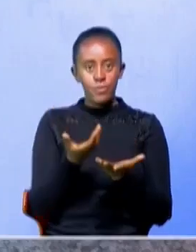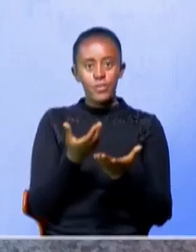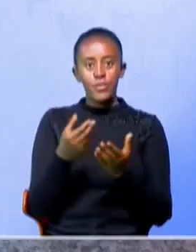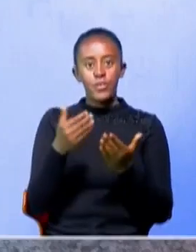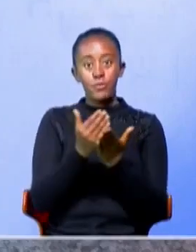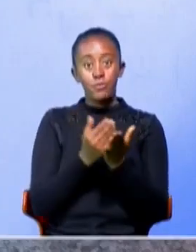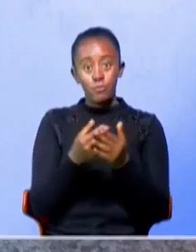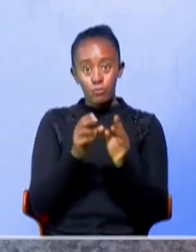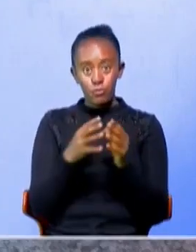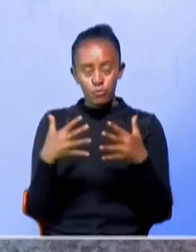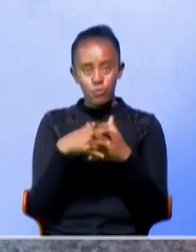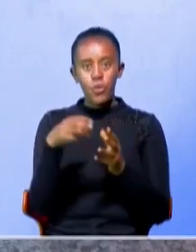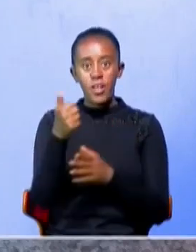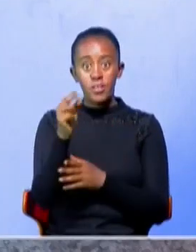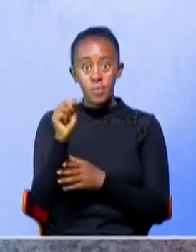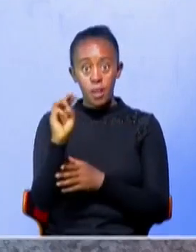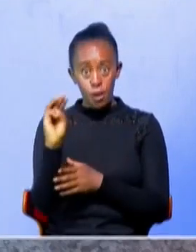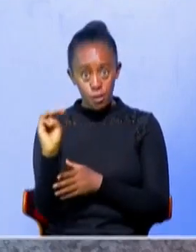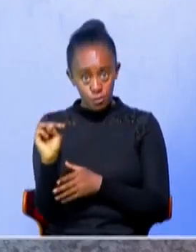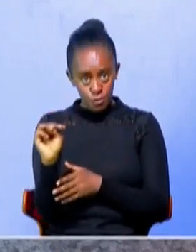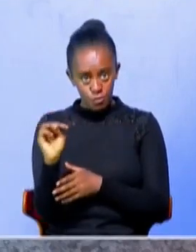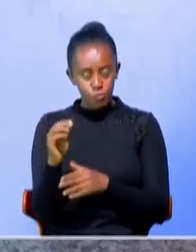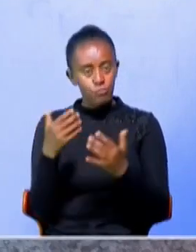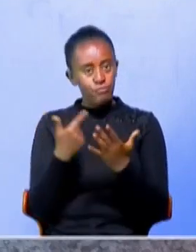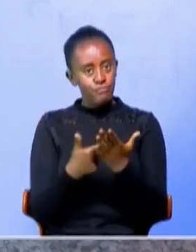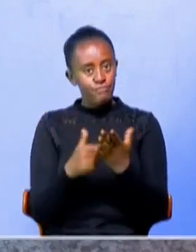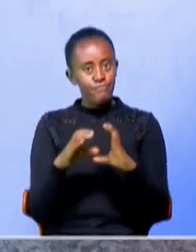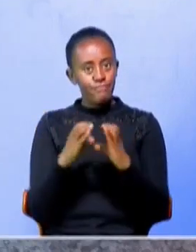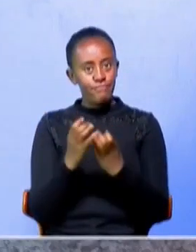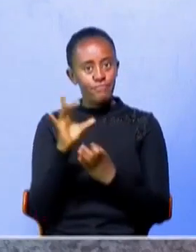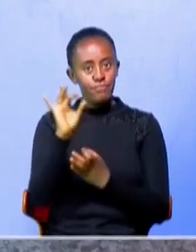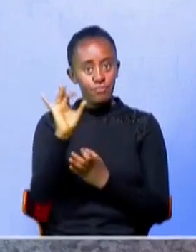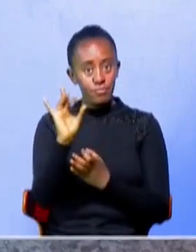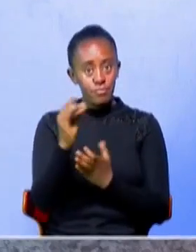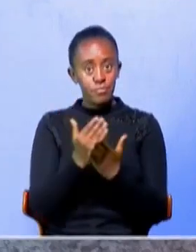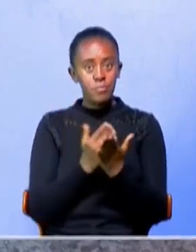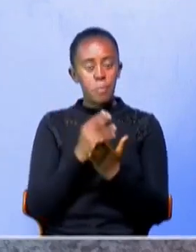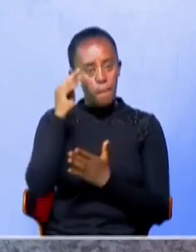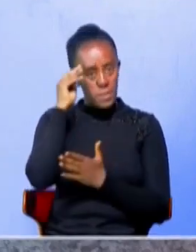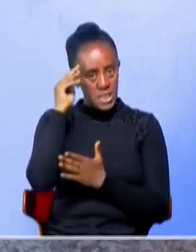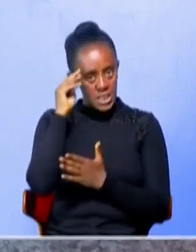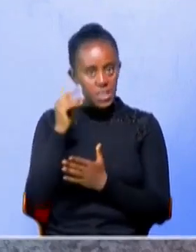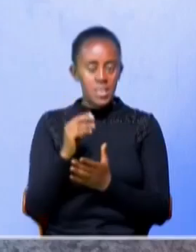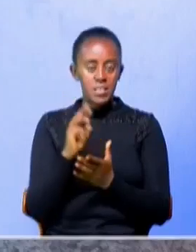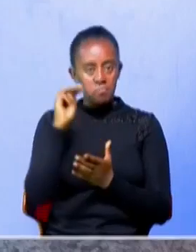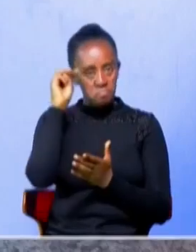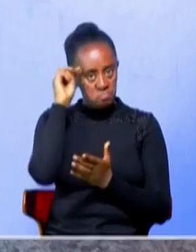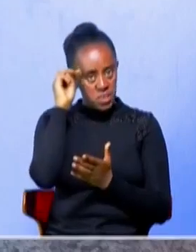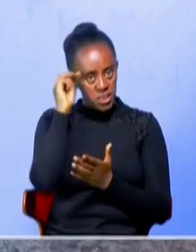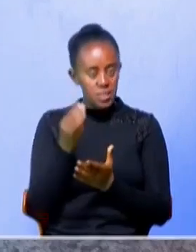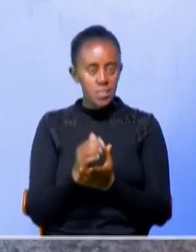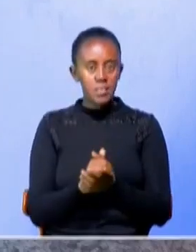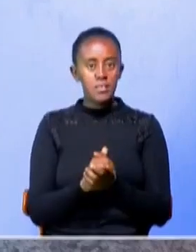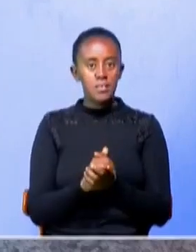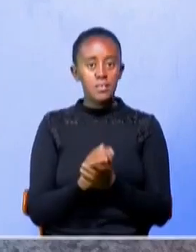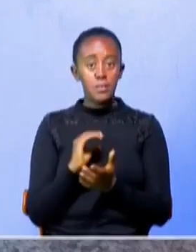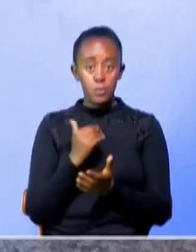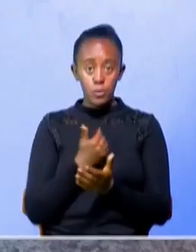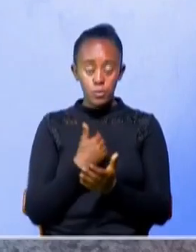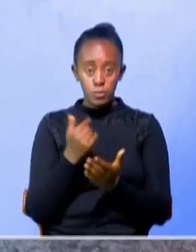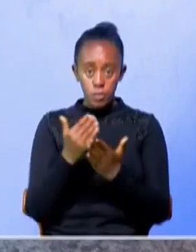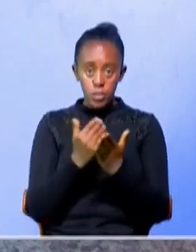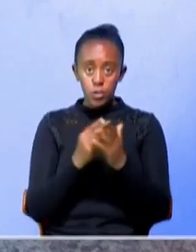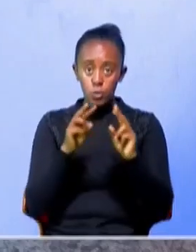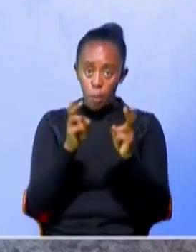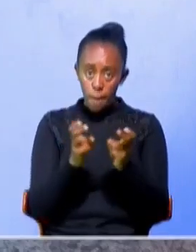with Addis Media Network. This is English for Grade 8. The presenter is Mr. Saiful. Our lesson topic for today,